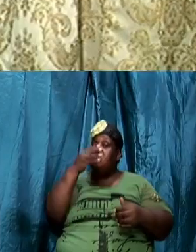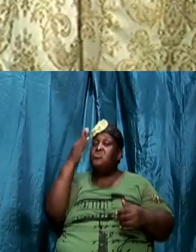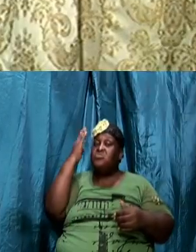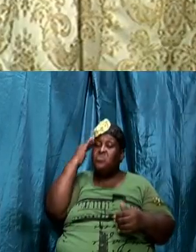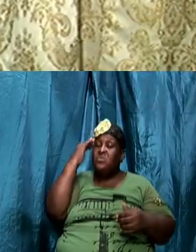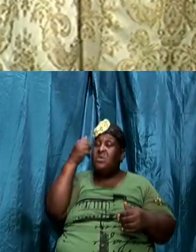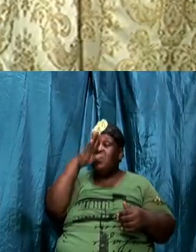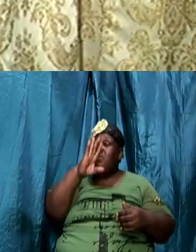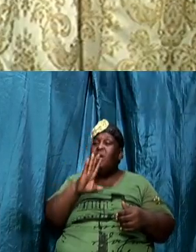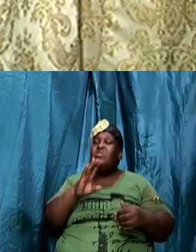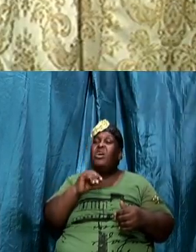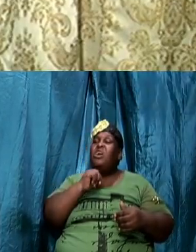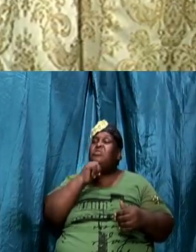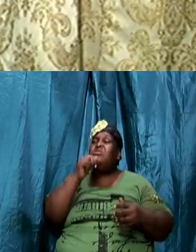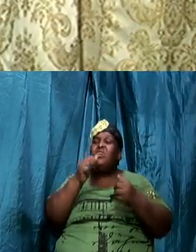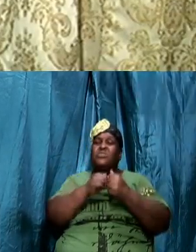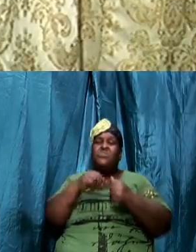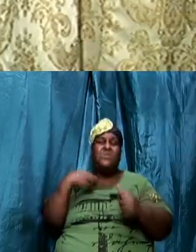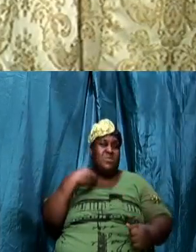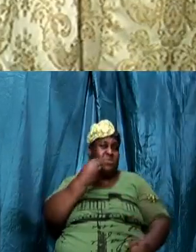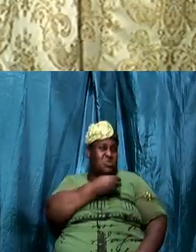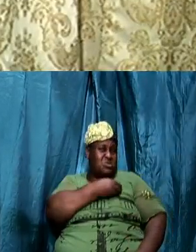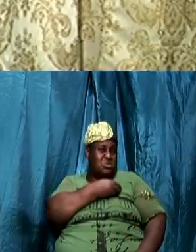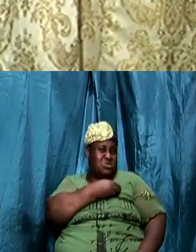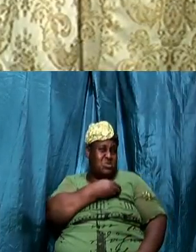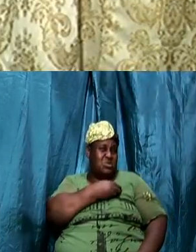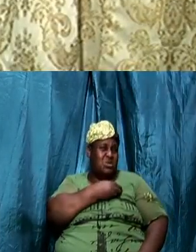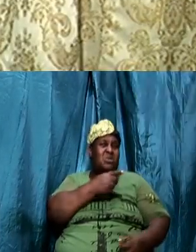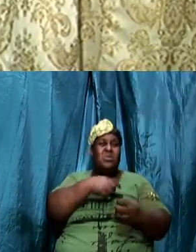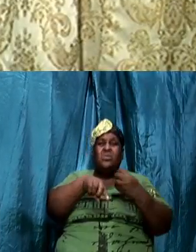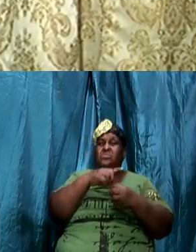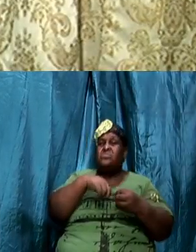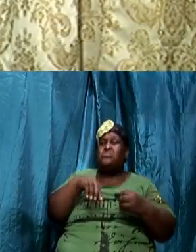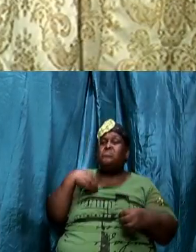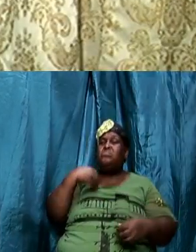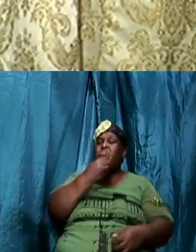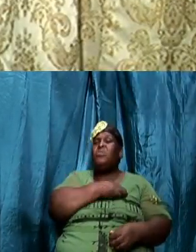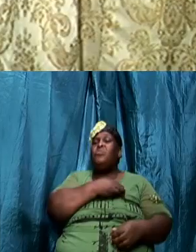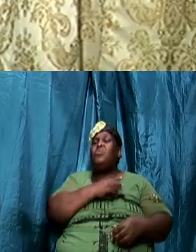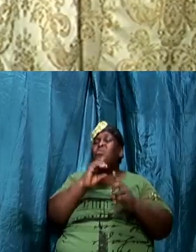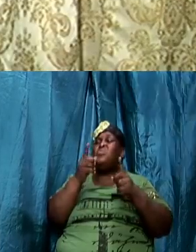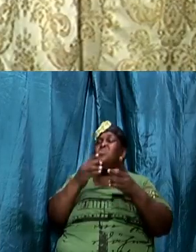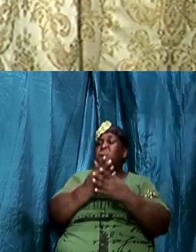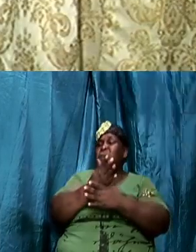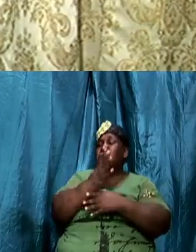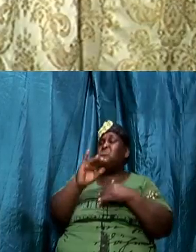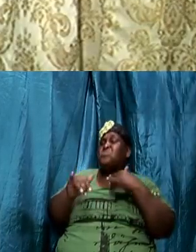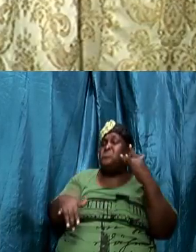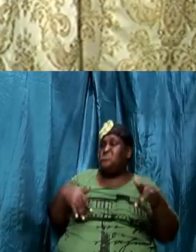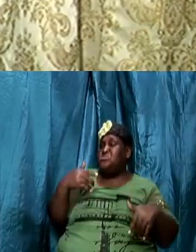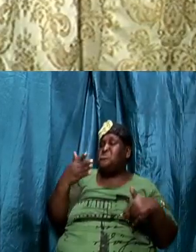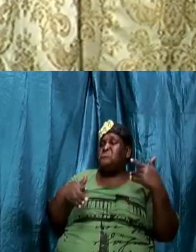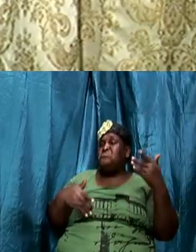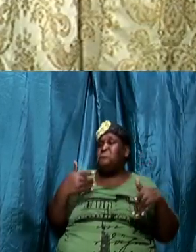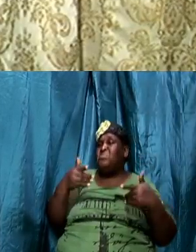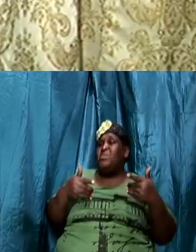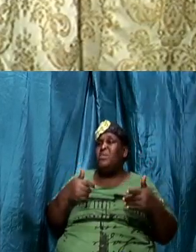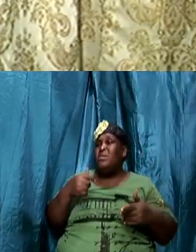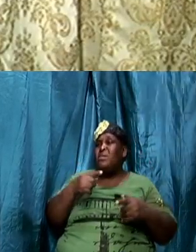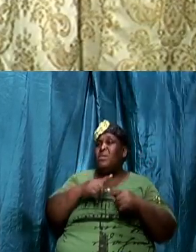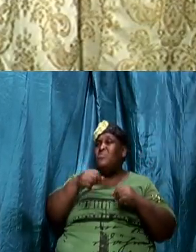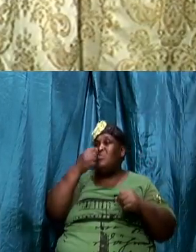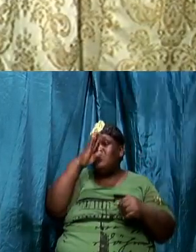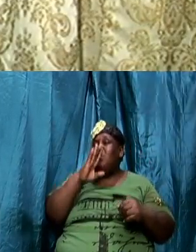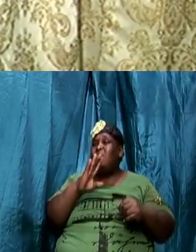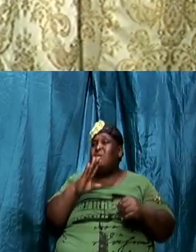We know there's no presence of God around us. We know, but we are just going through the motion. But had God been near to